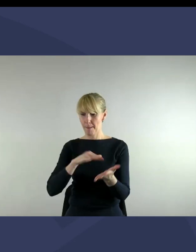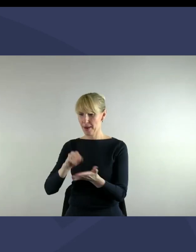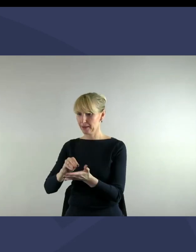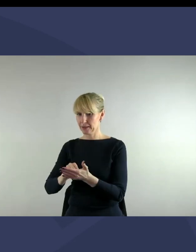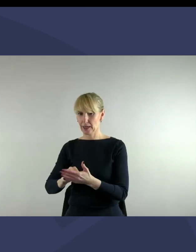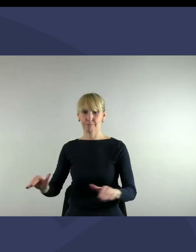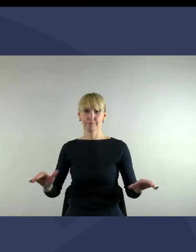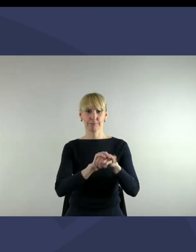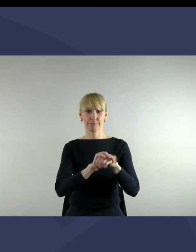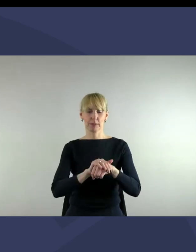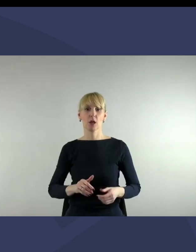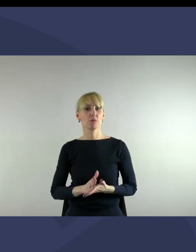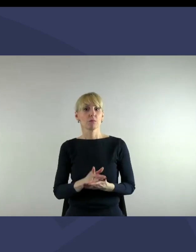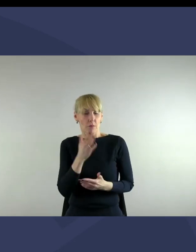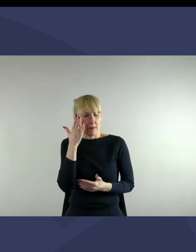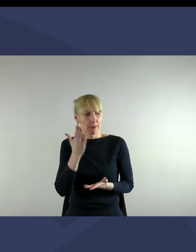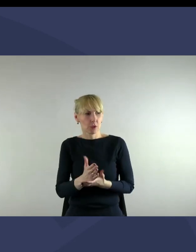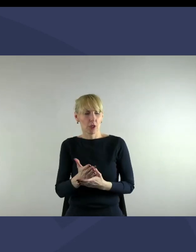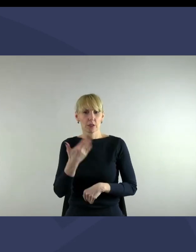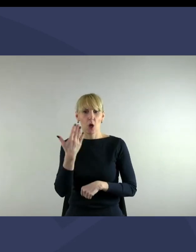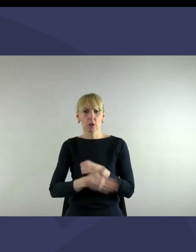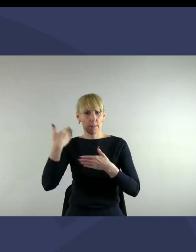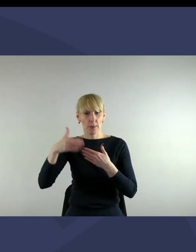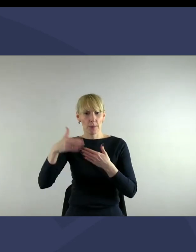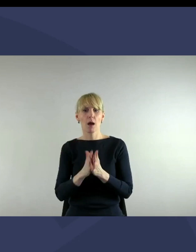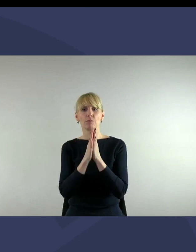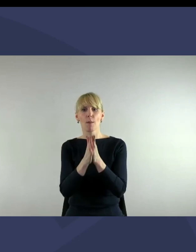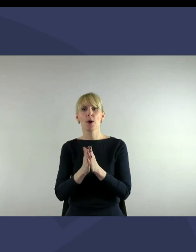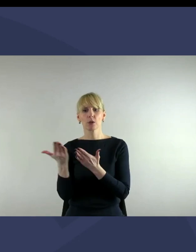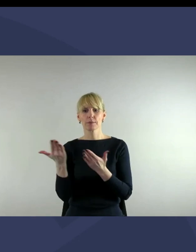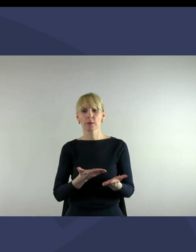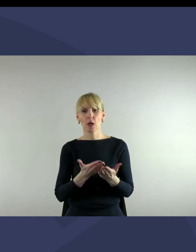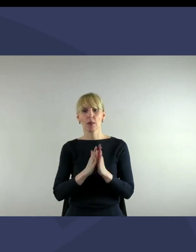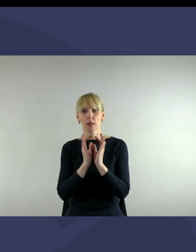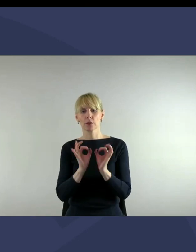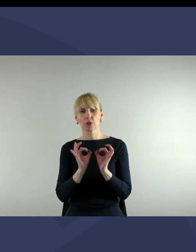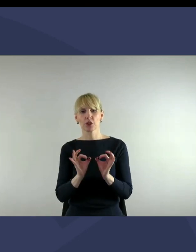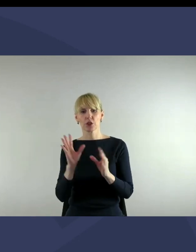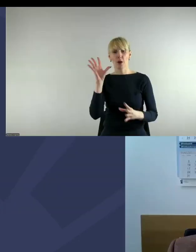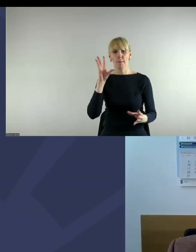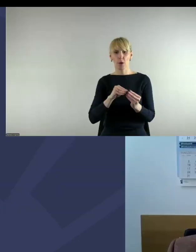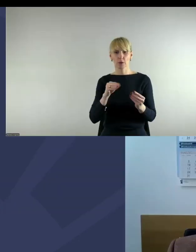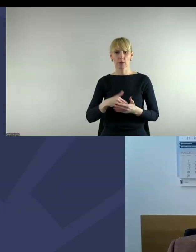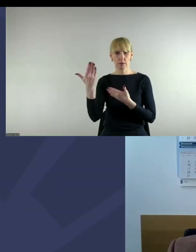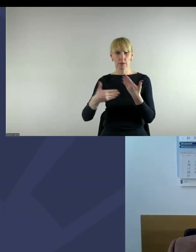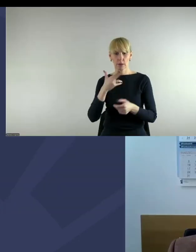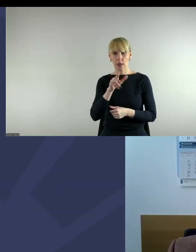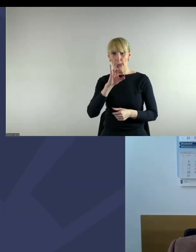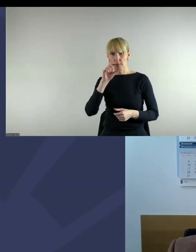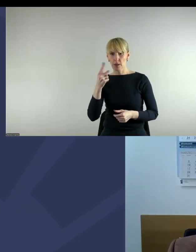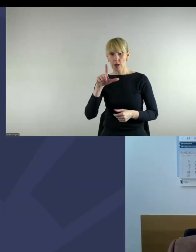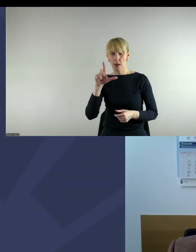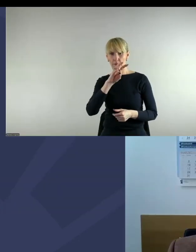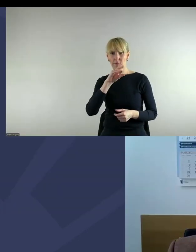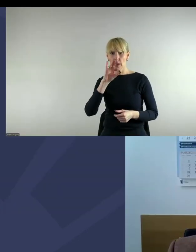that science and practice go together. This was the last presentation for today, but I would like to ask for a short summing up.